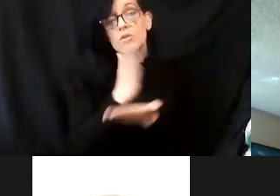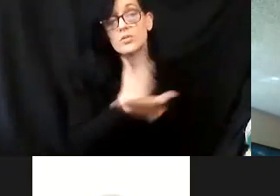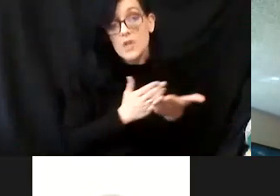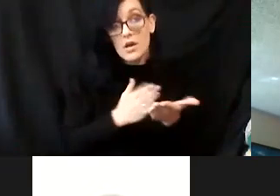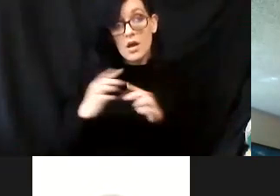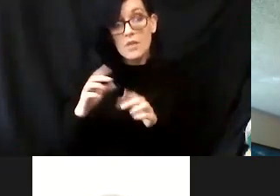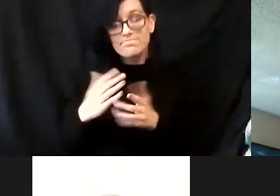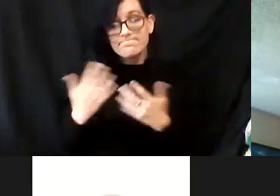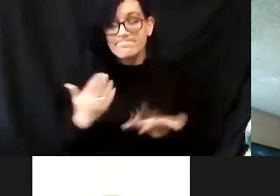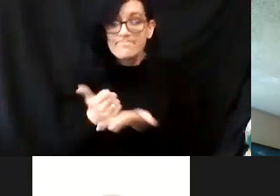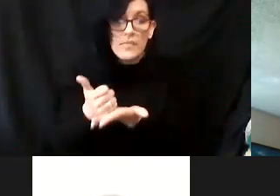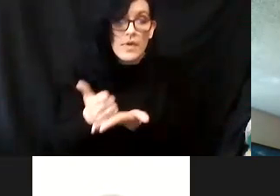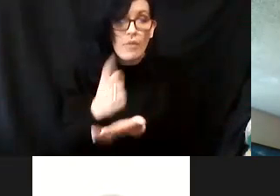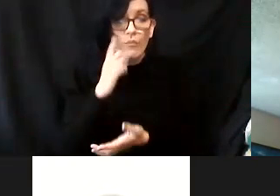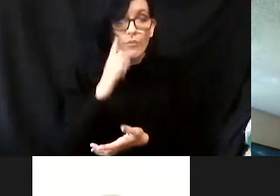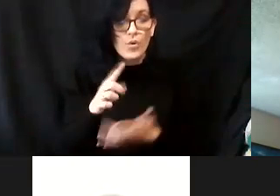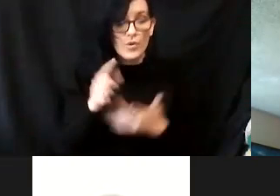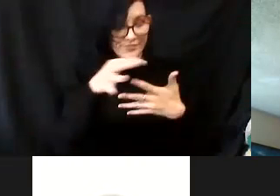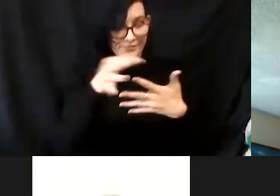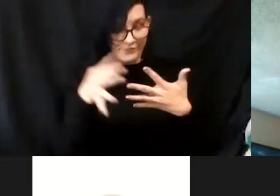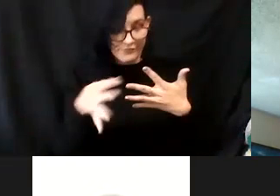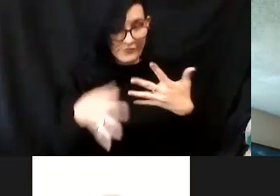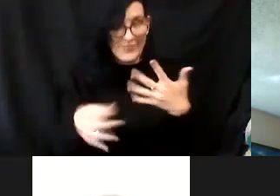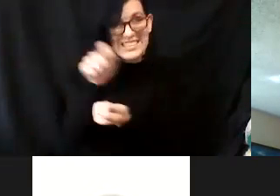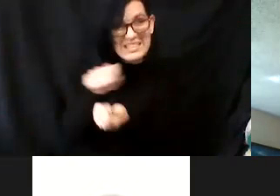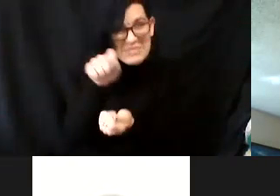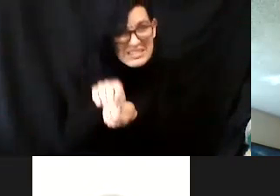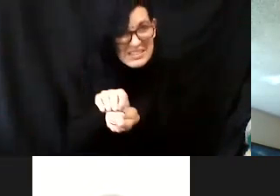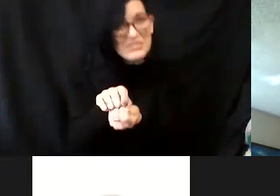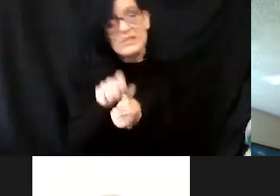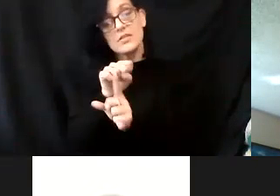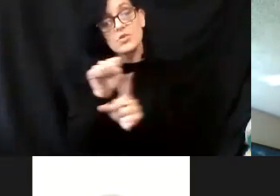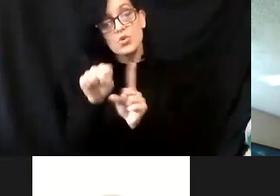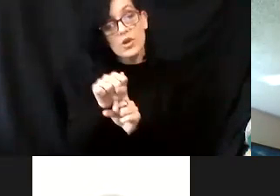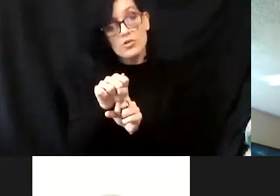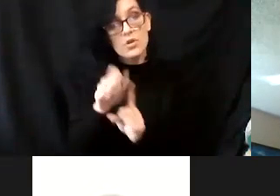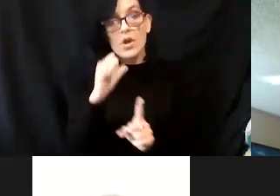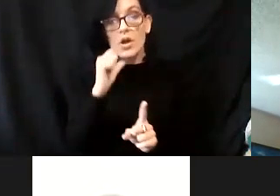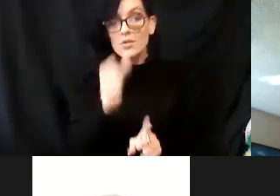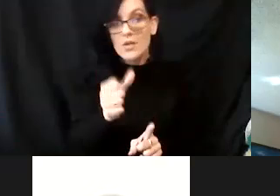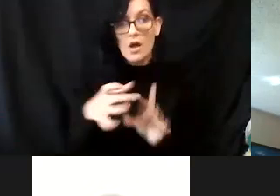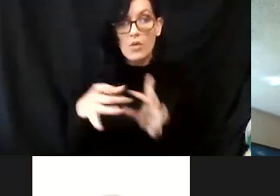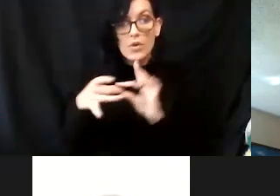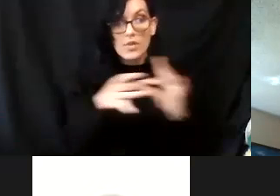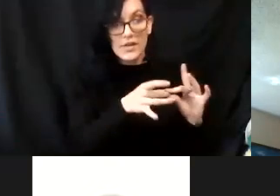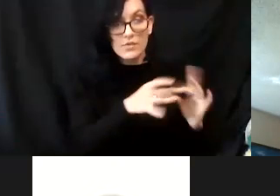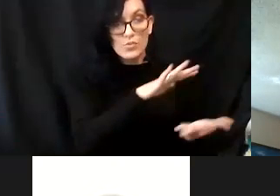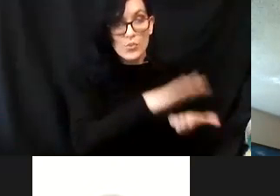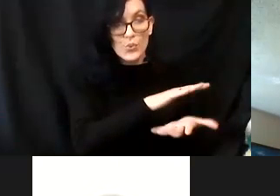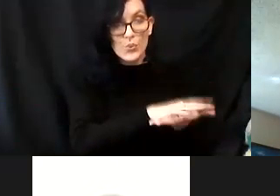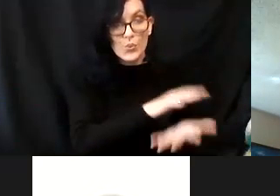and some other scenarios not related to school fraud and school malfeasance as well. So